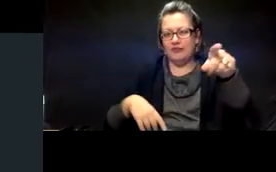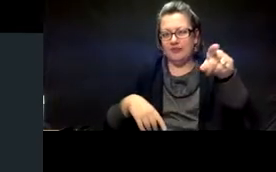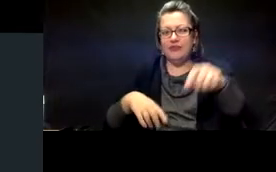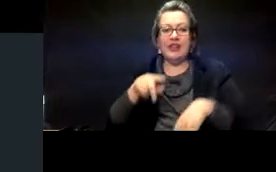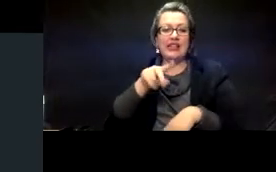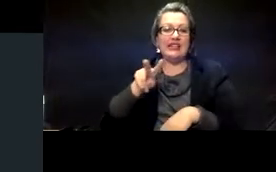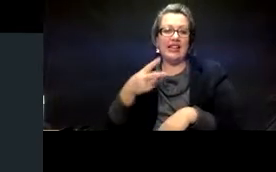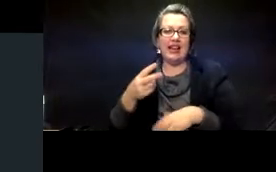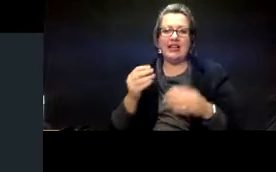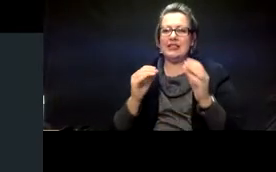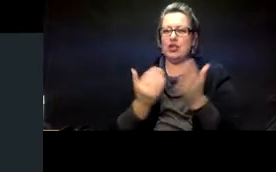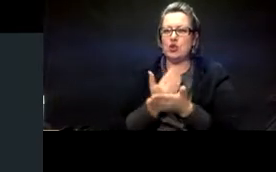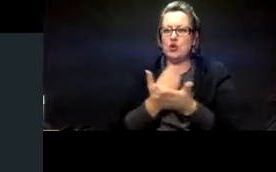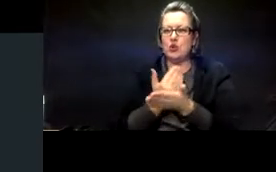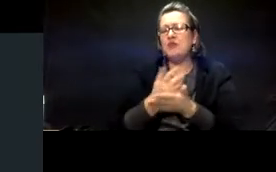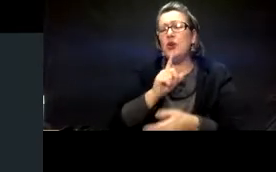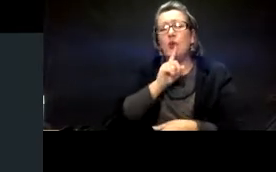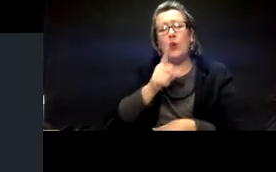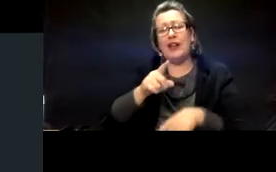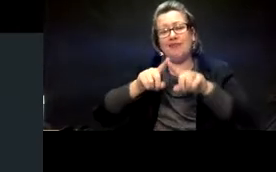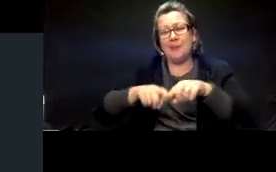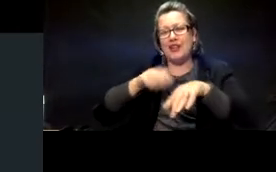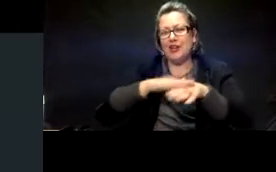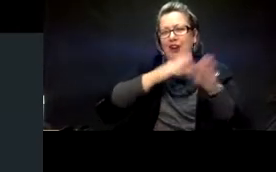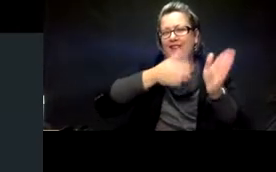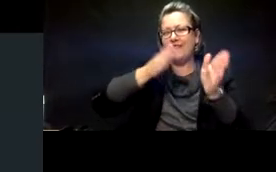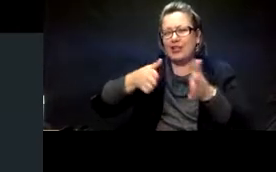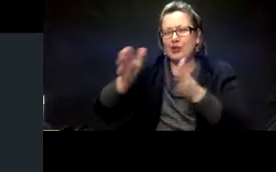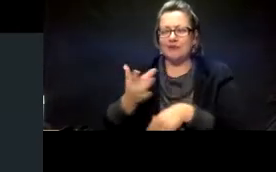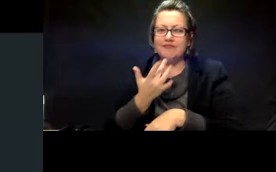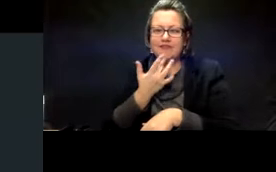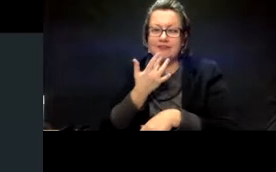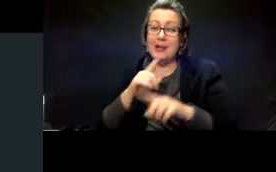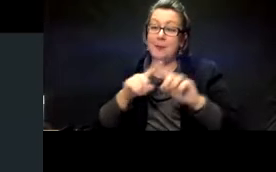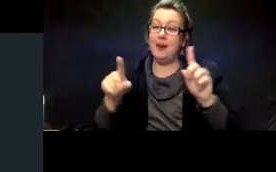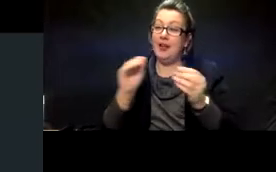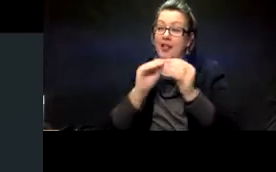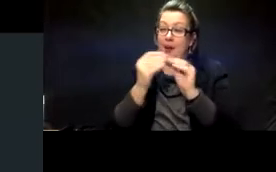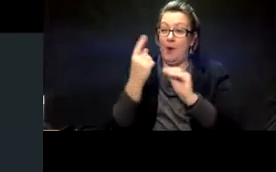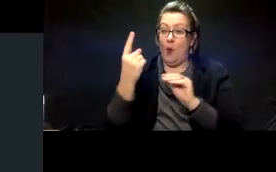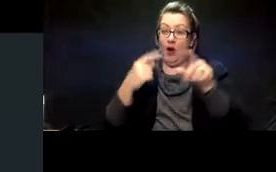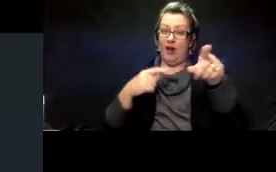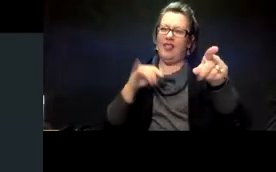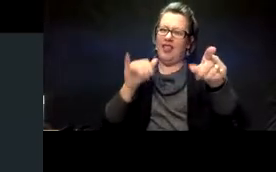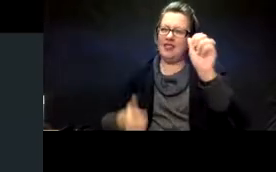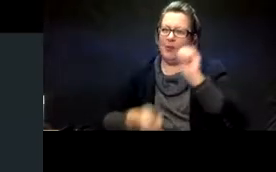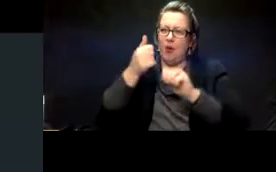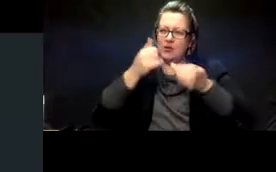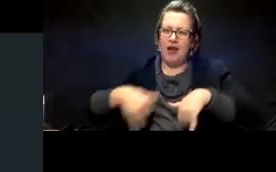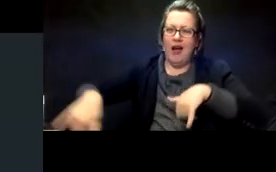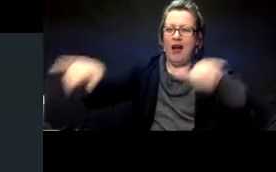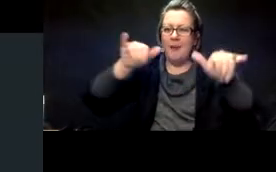Most deaf people, hard of hearing people use the first one. The second one is newer. It really just depends on